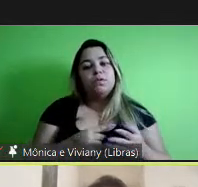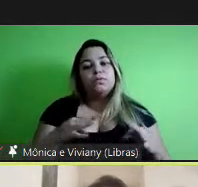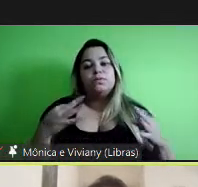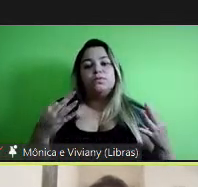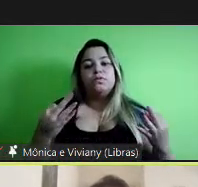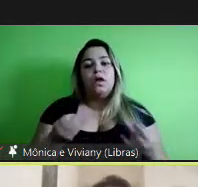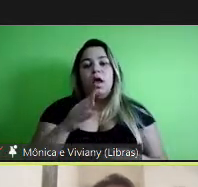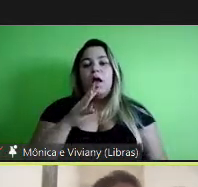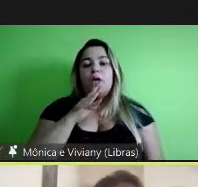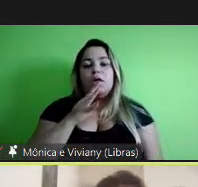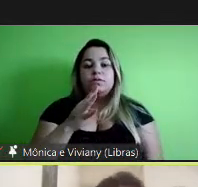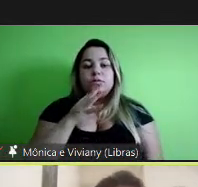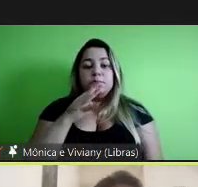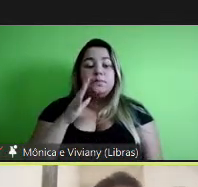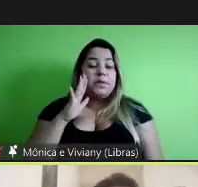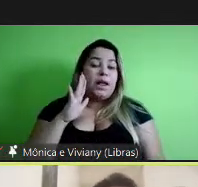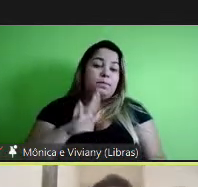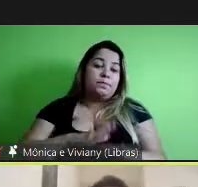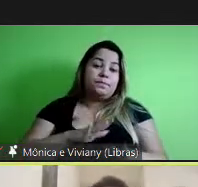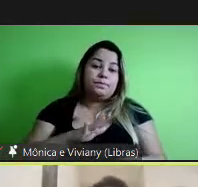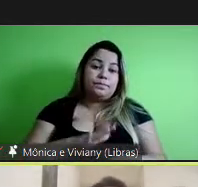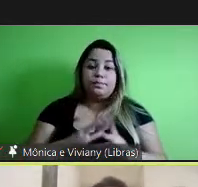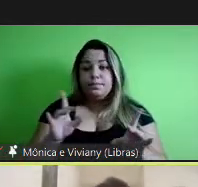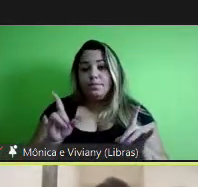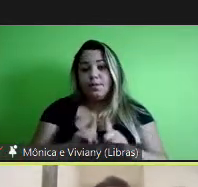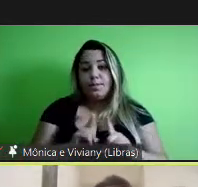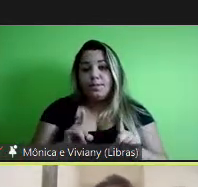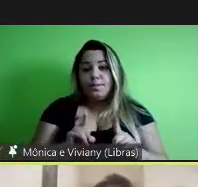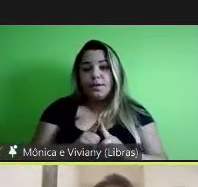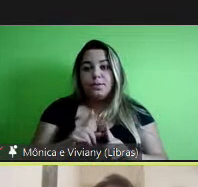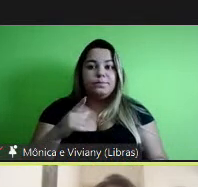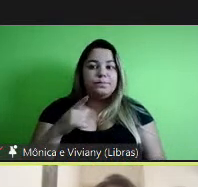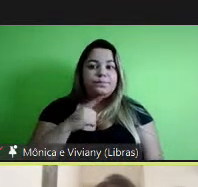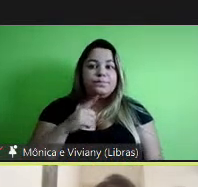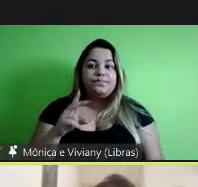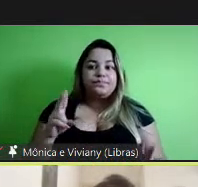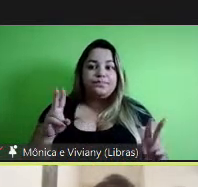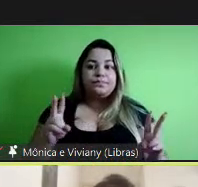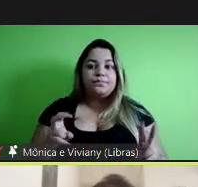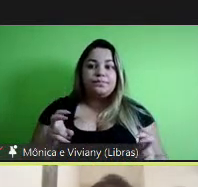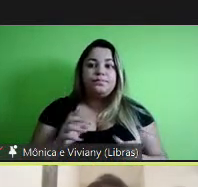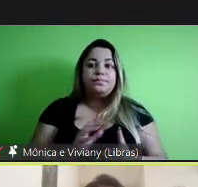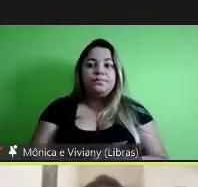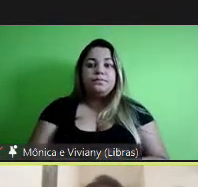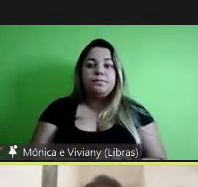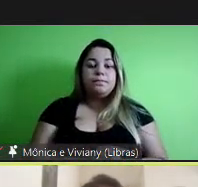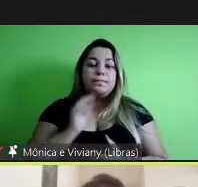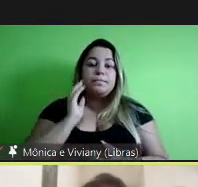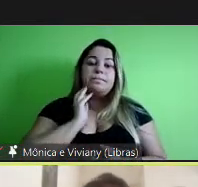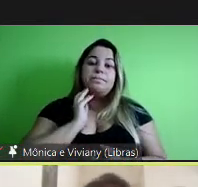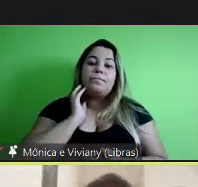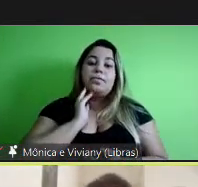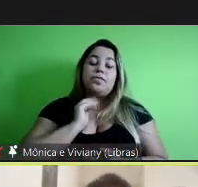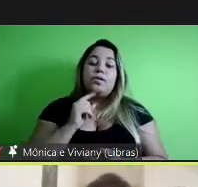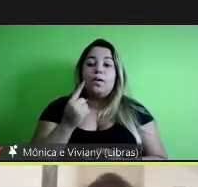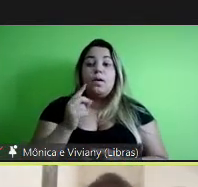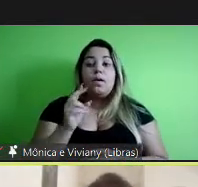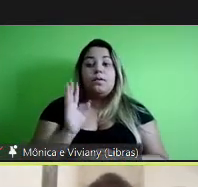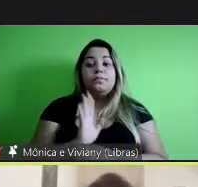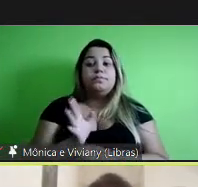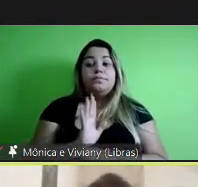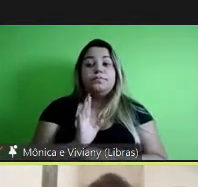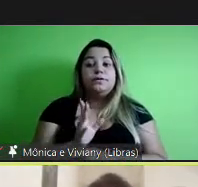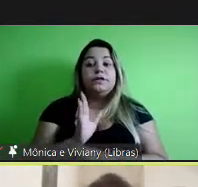I invite you to know this, to profound ourselves in this theme. The video is